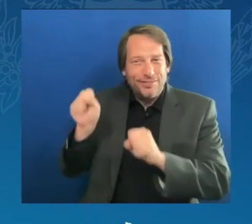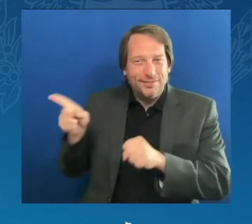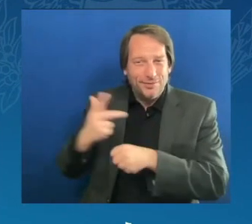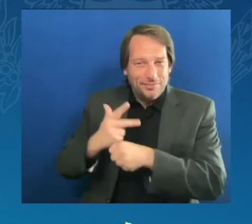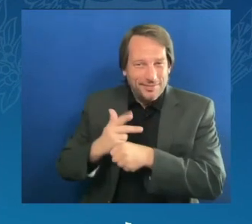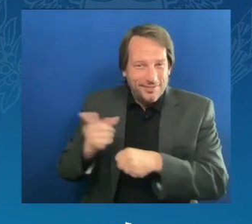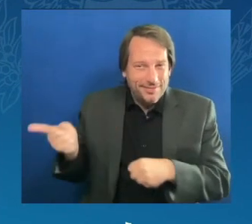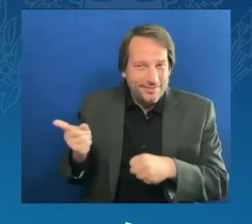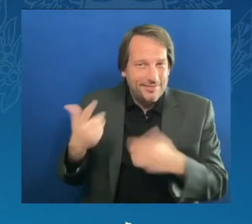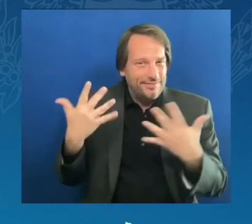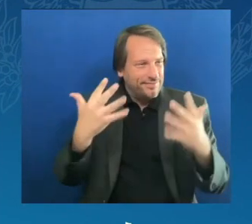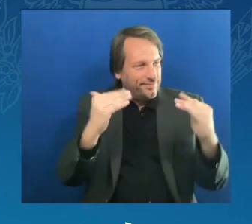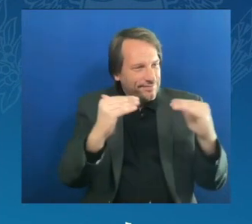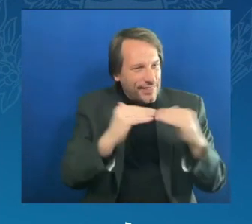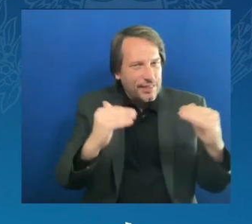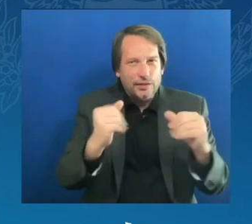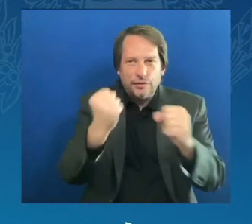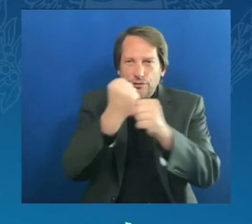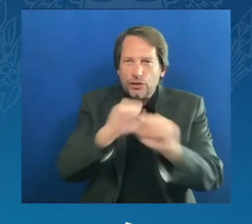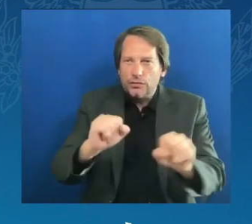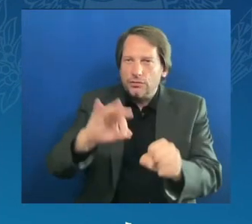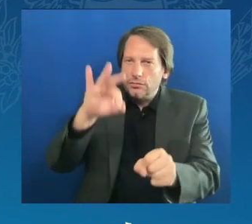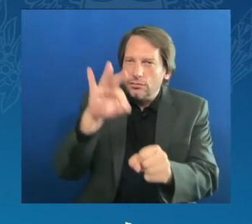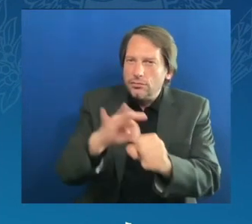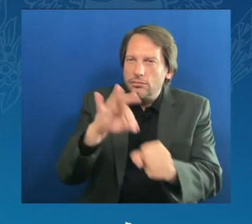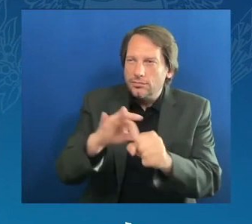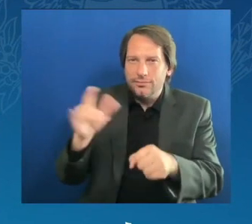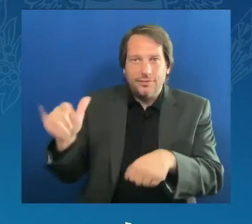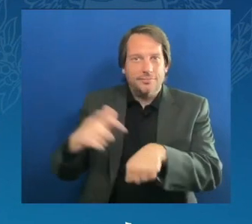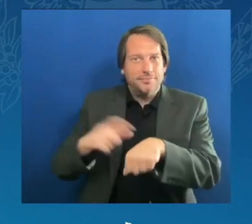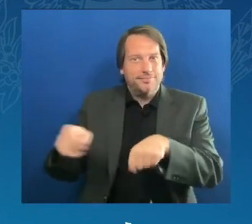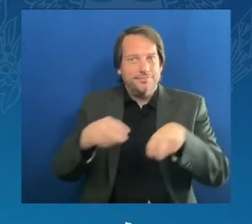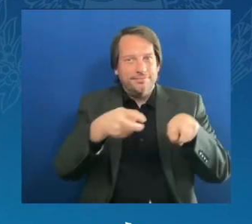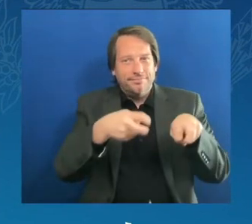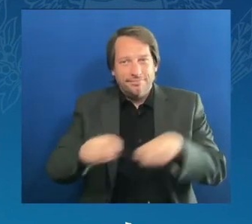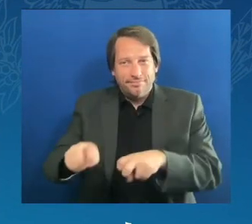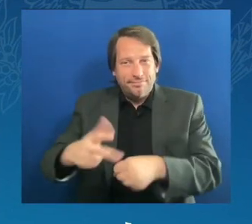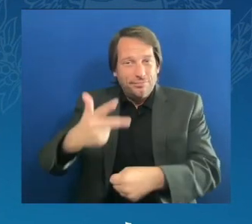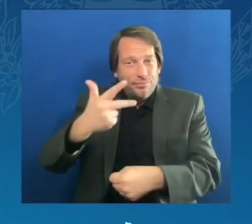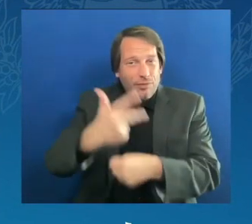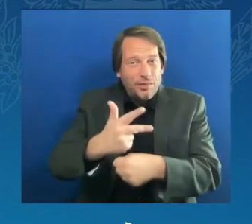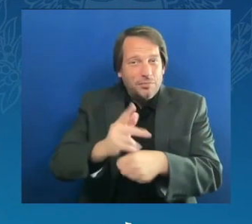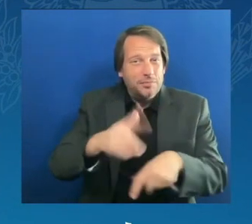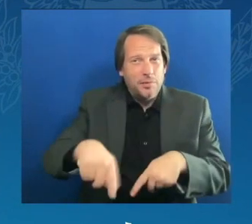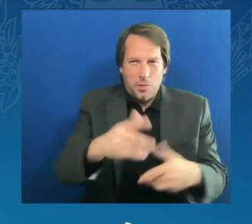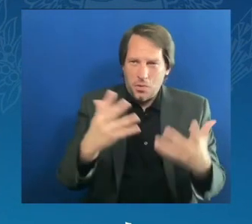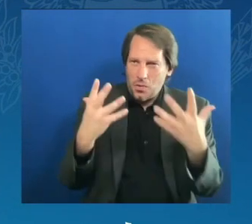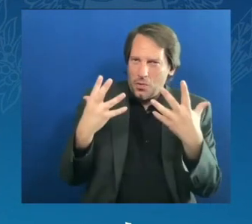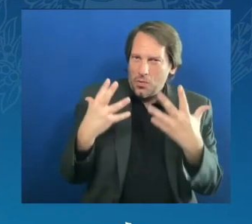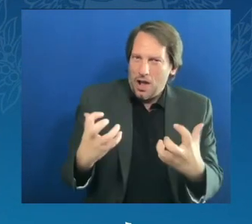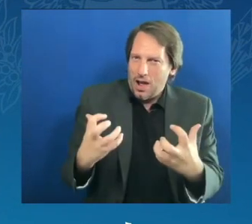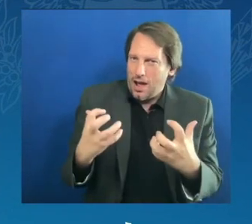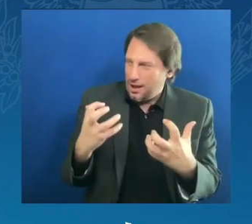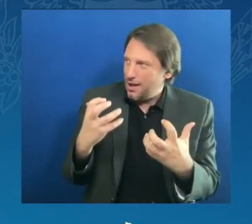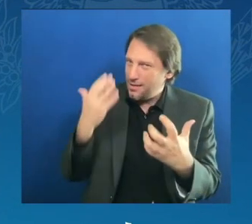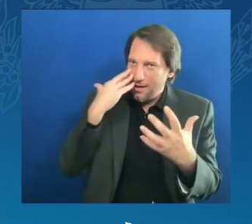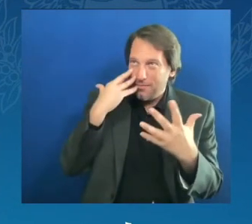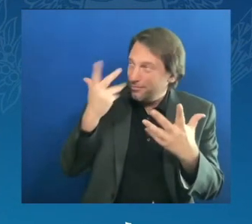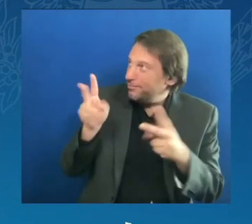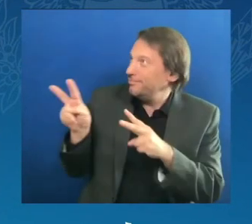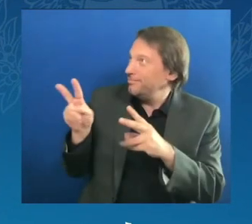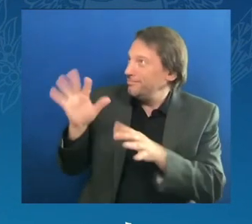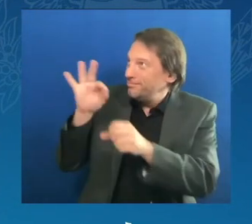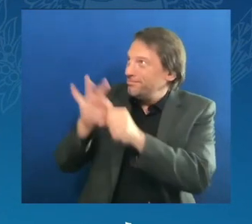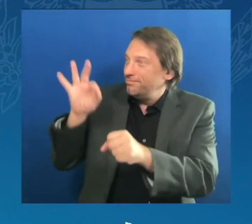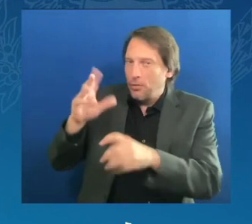has triumphed. For the past 3 years, I have led our administration's efforts to address the root causes of migration from